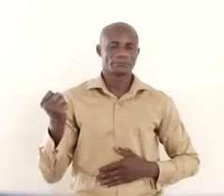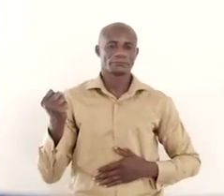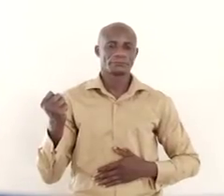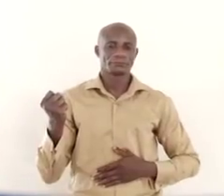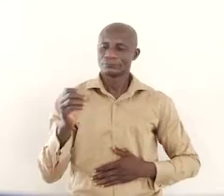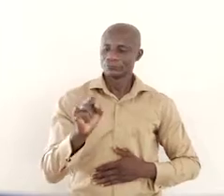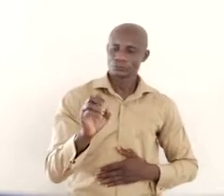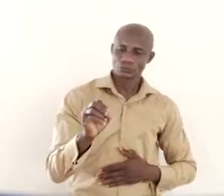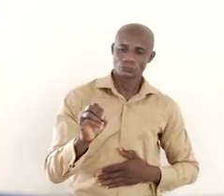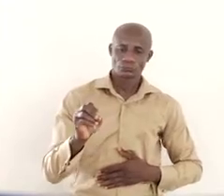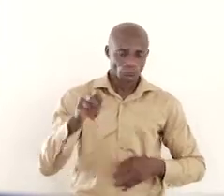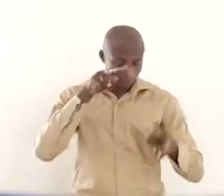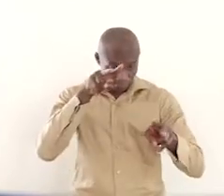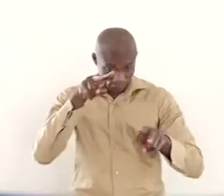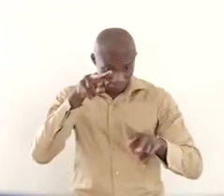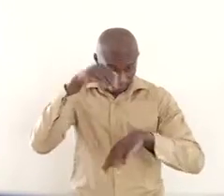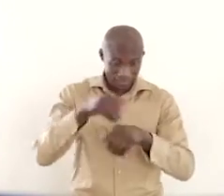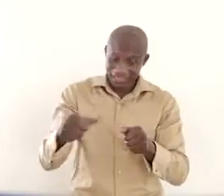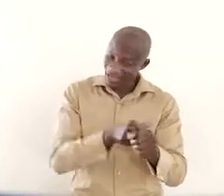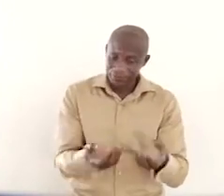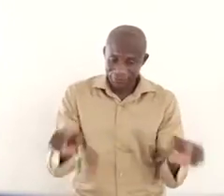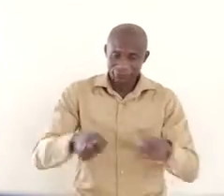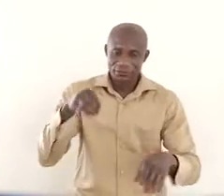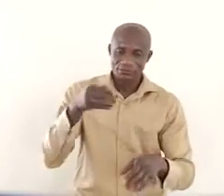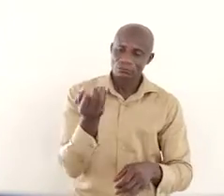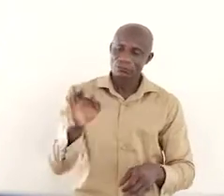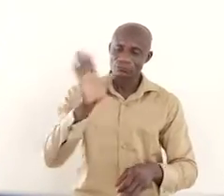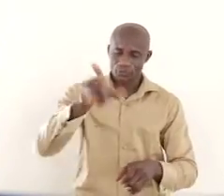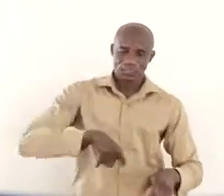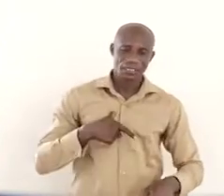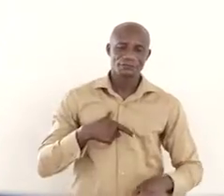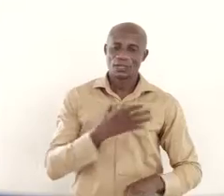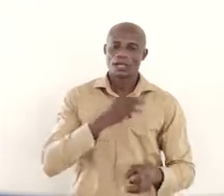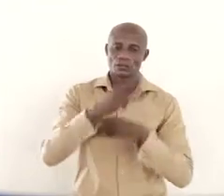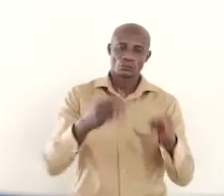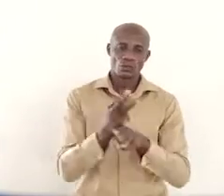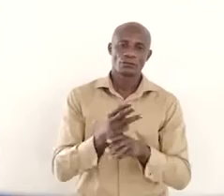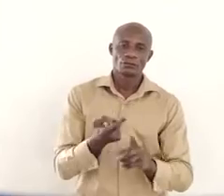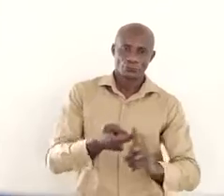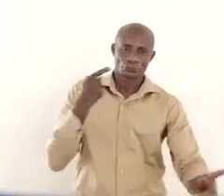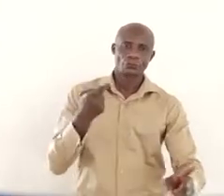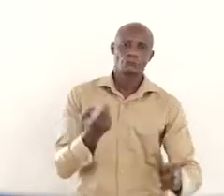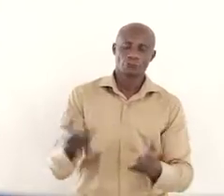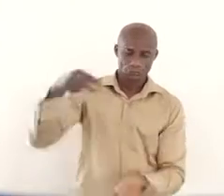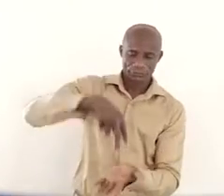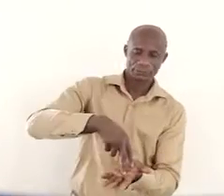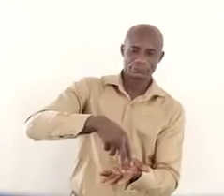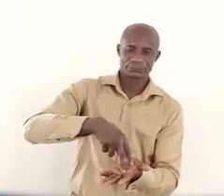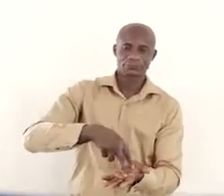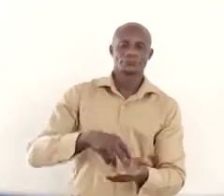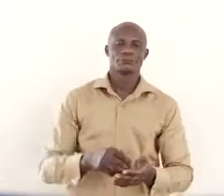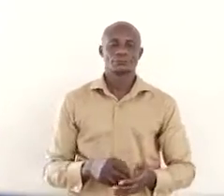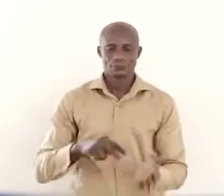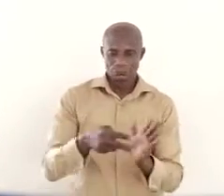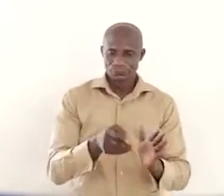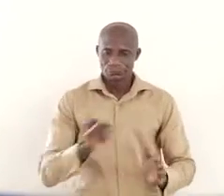wear. So you look at every event of your life and you look at every event of the world from the prism of the